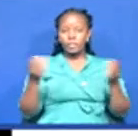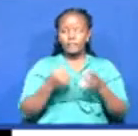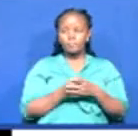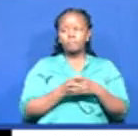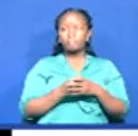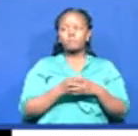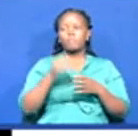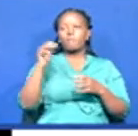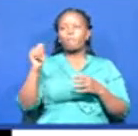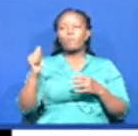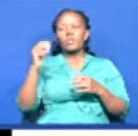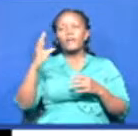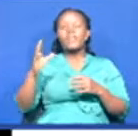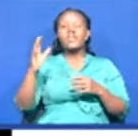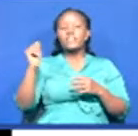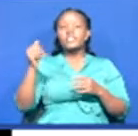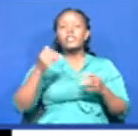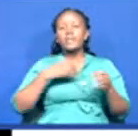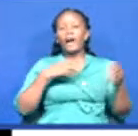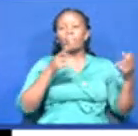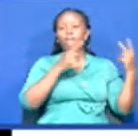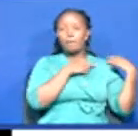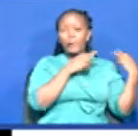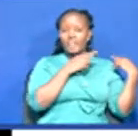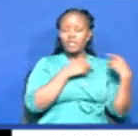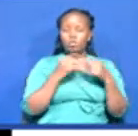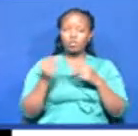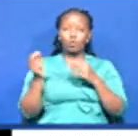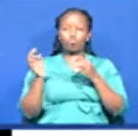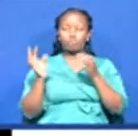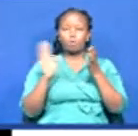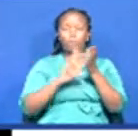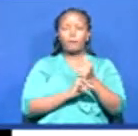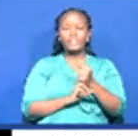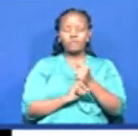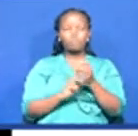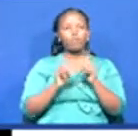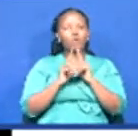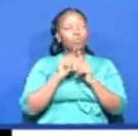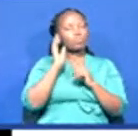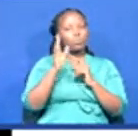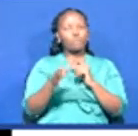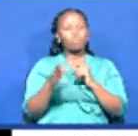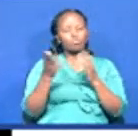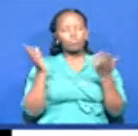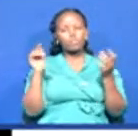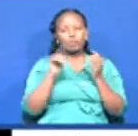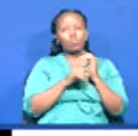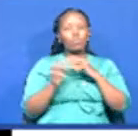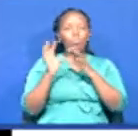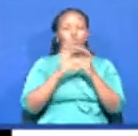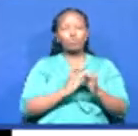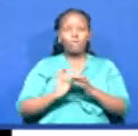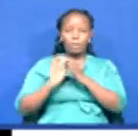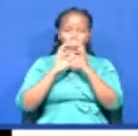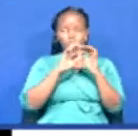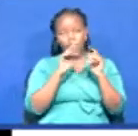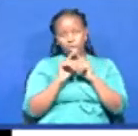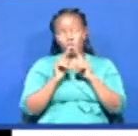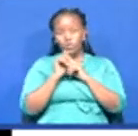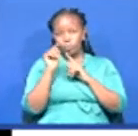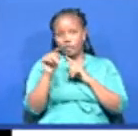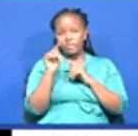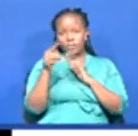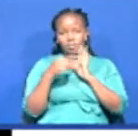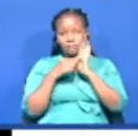Anti-counterfeit authority has a mandate of collaborations. And yes, we do collaborate. And as a symbol of that, here